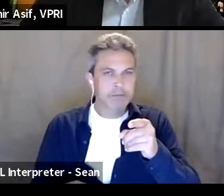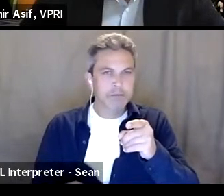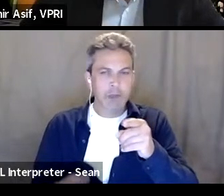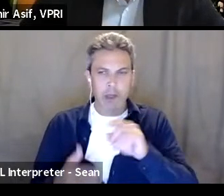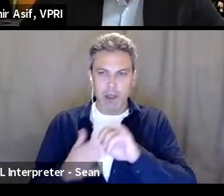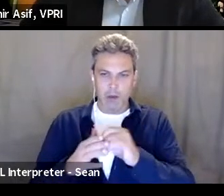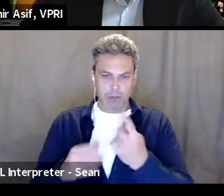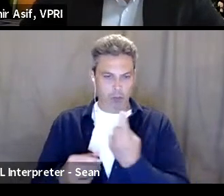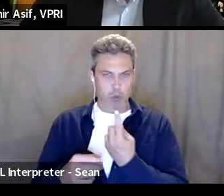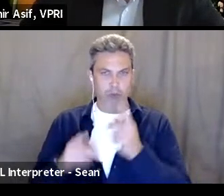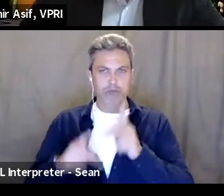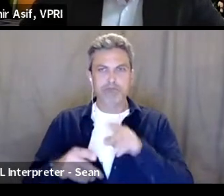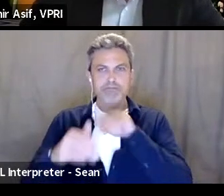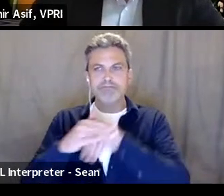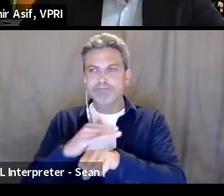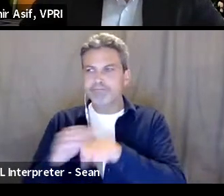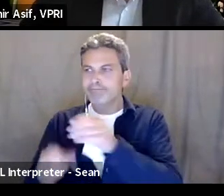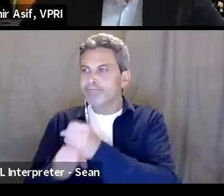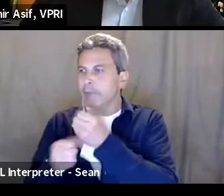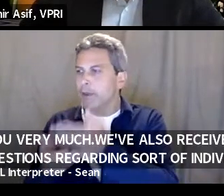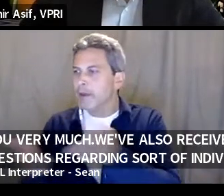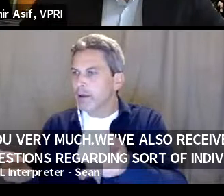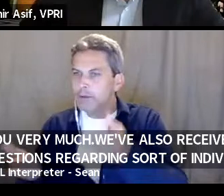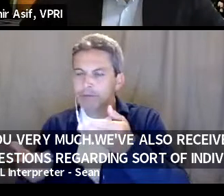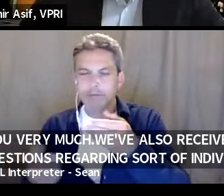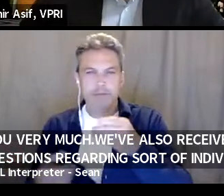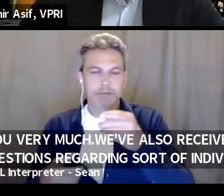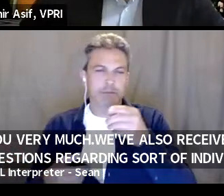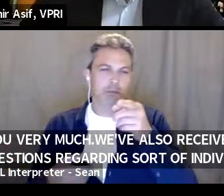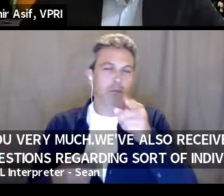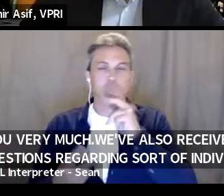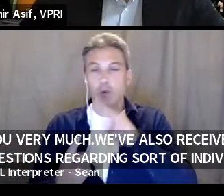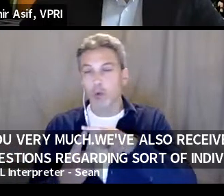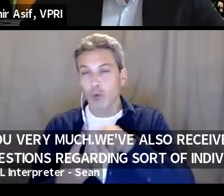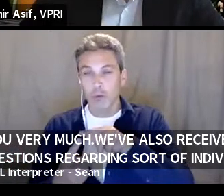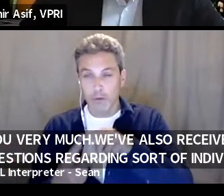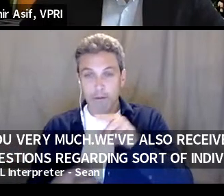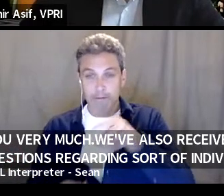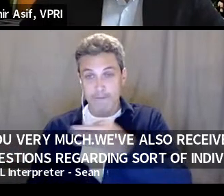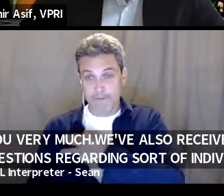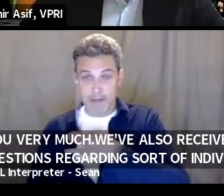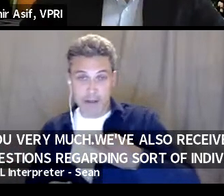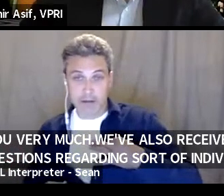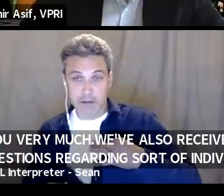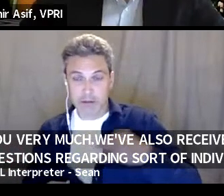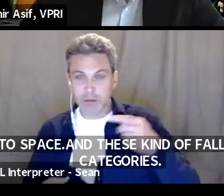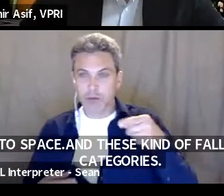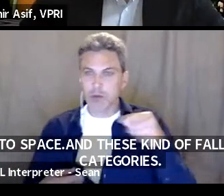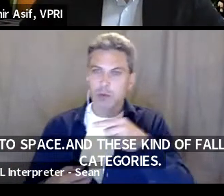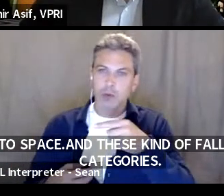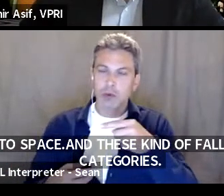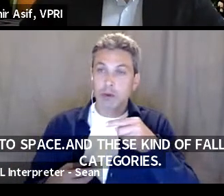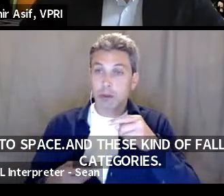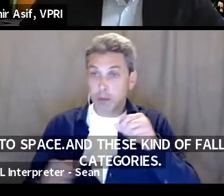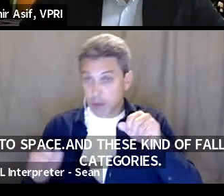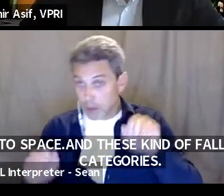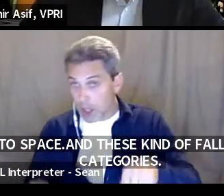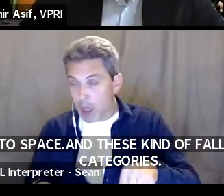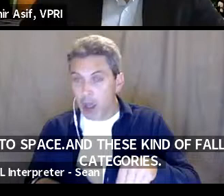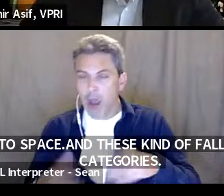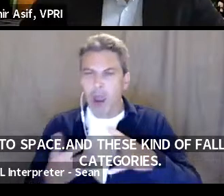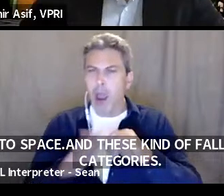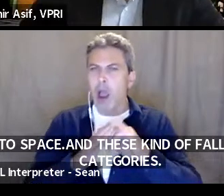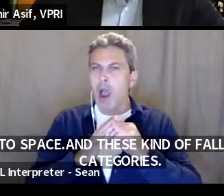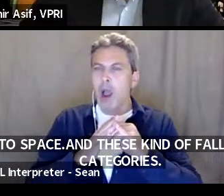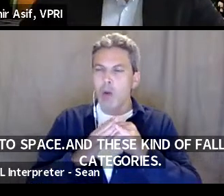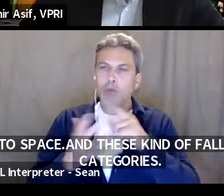space, and these kind of fall into two categories. One would be faculty members asking if and how they can